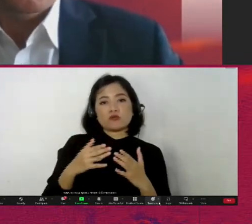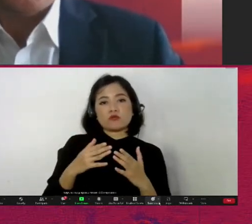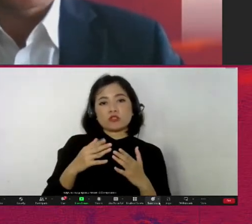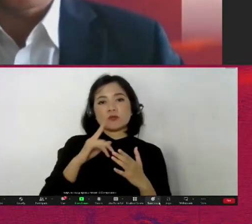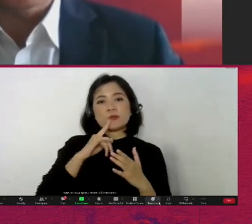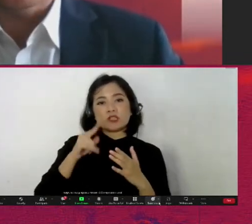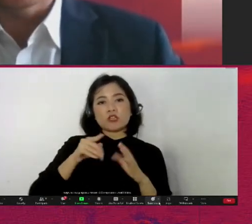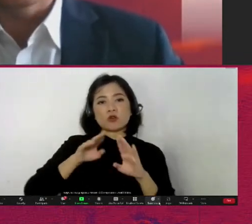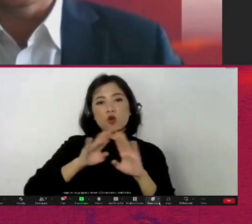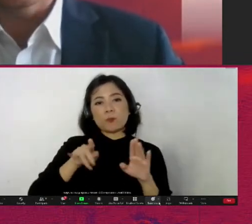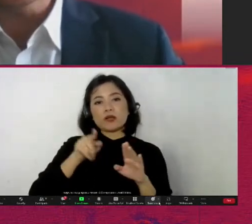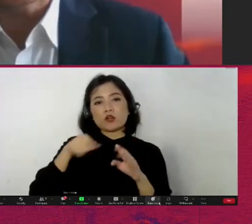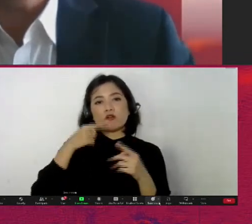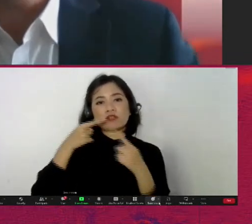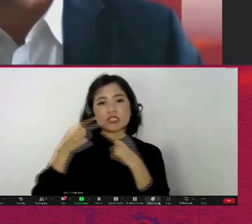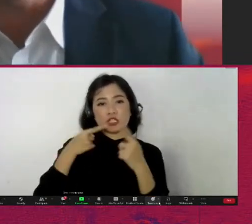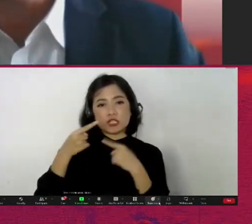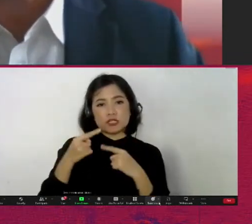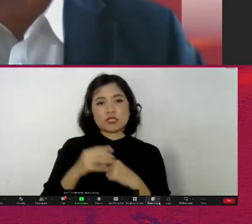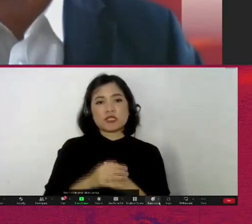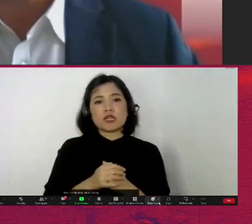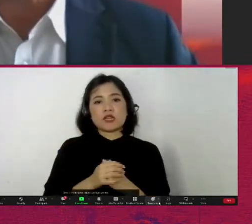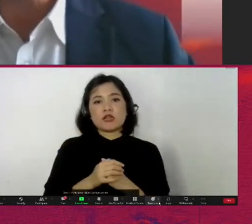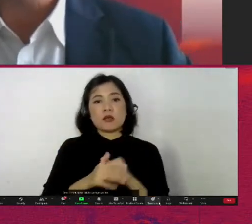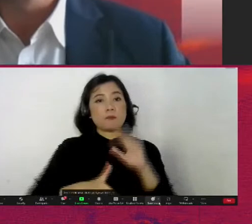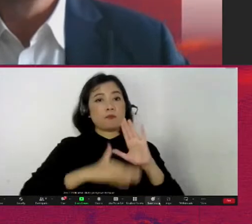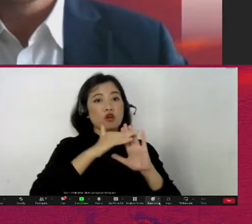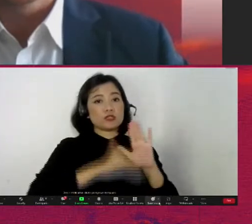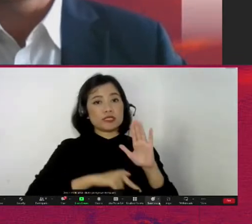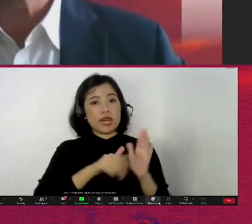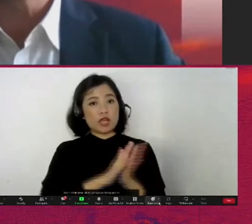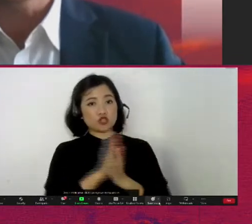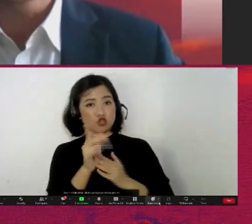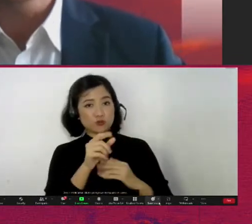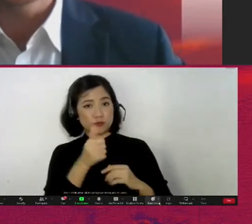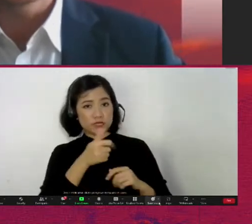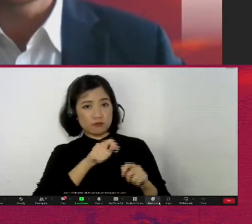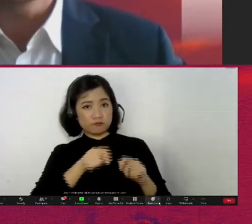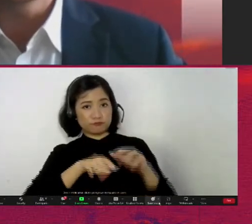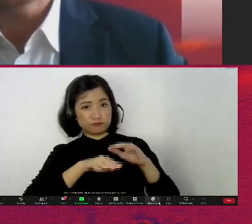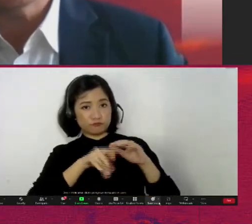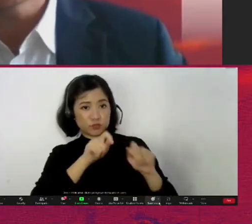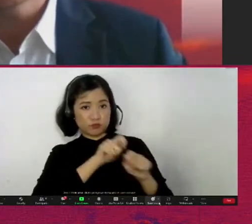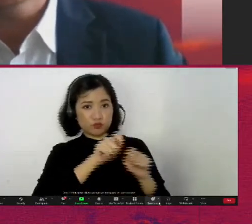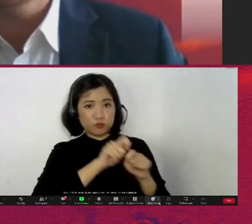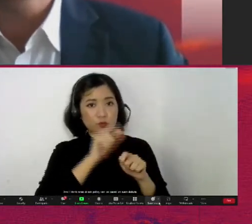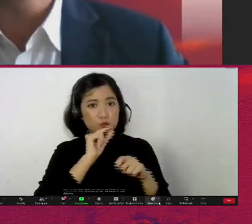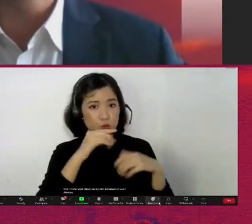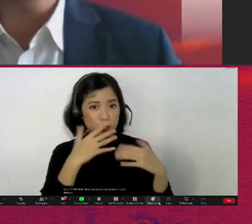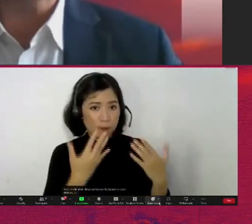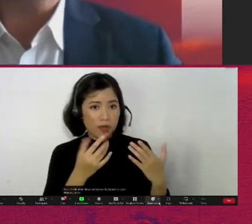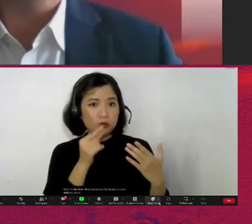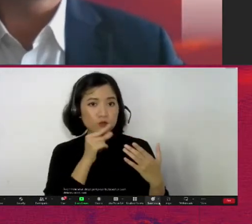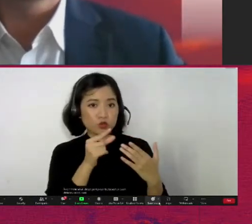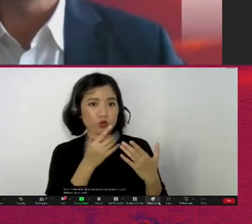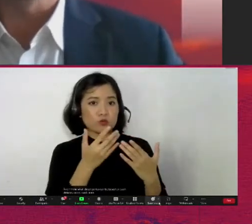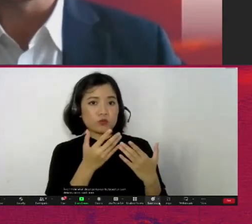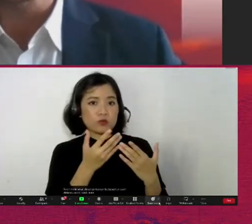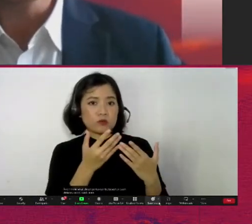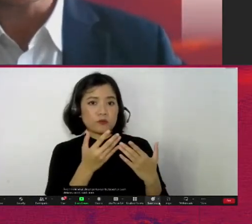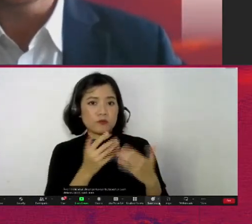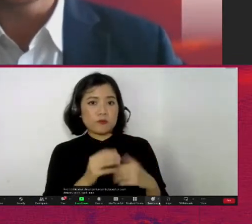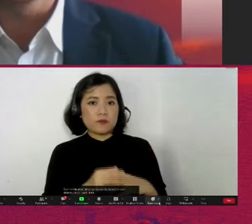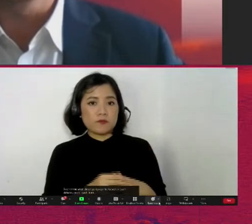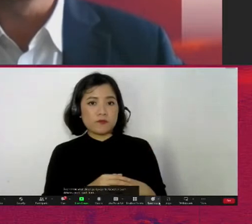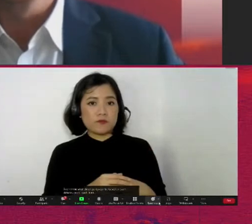conversation. And I think what direct policy can be based on such debates, it could reach